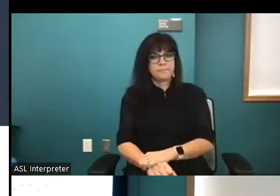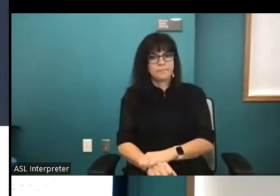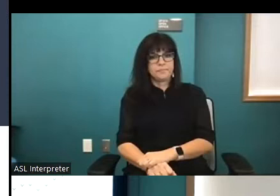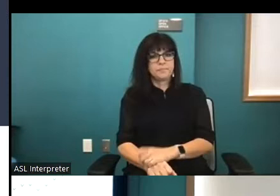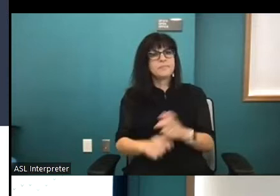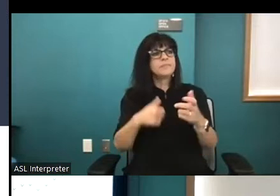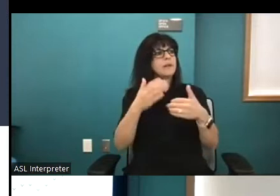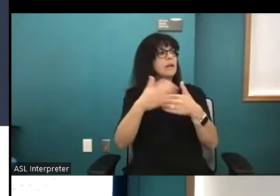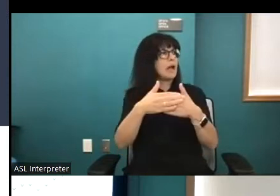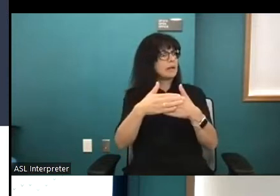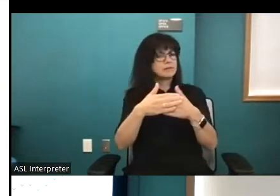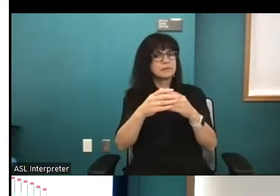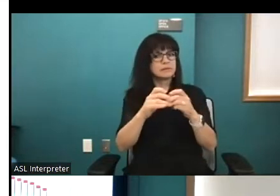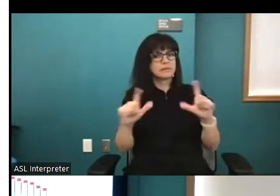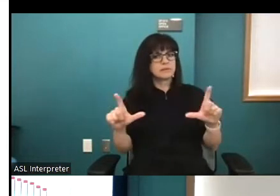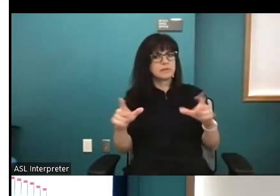Actually, go to the next screen.